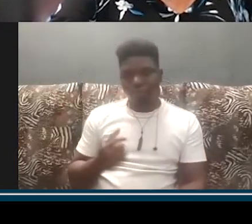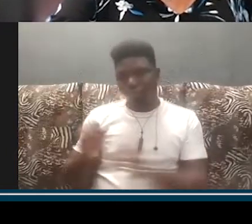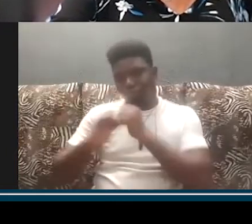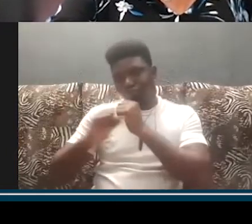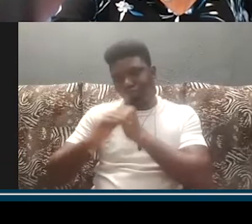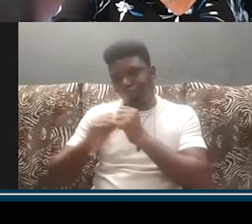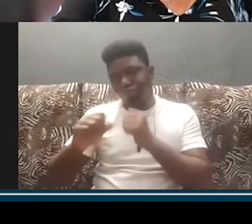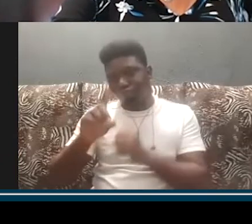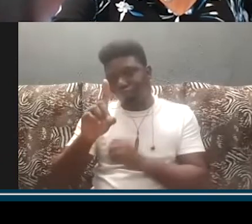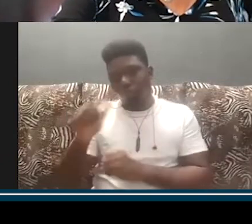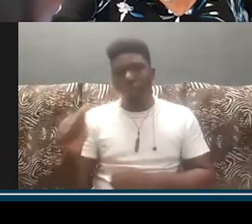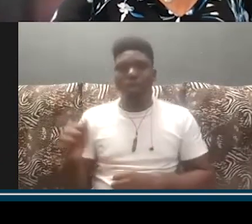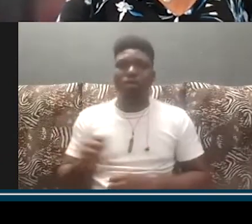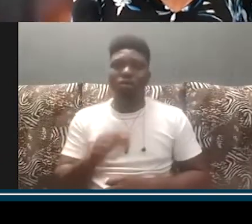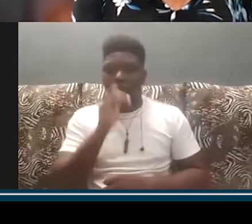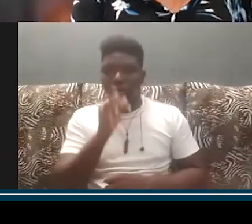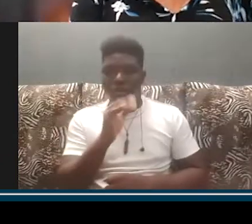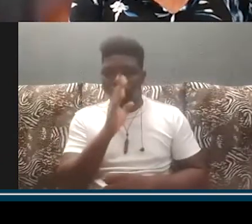being allies and